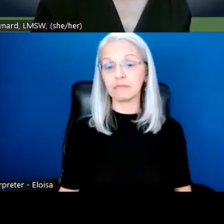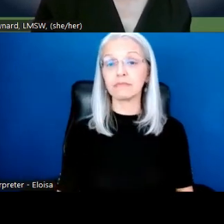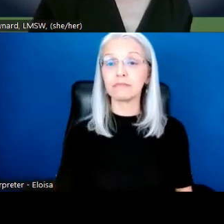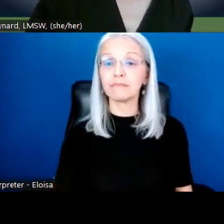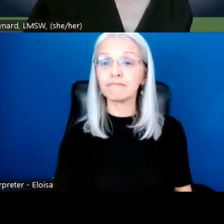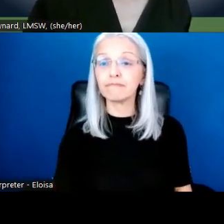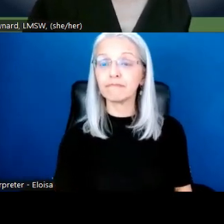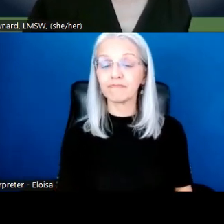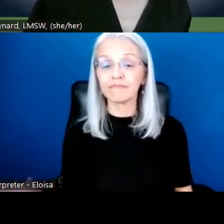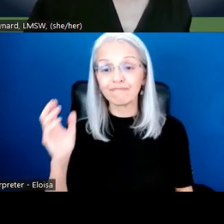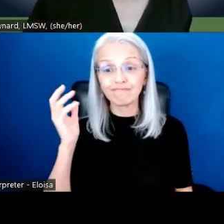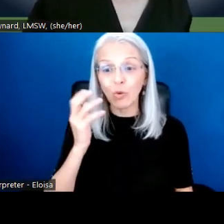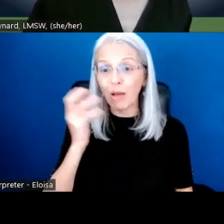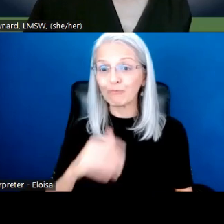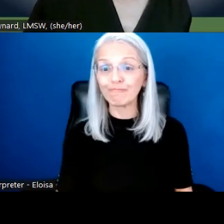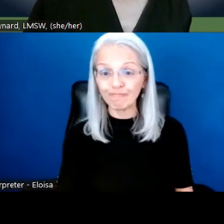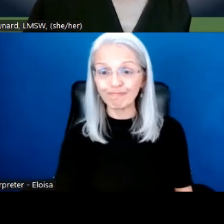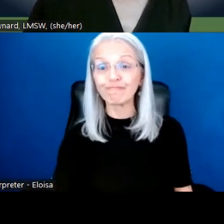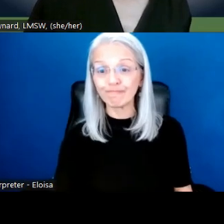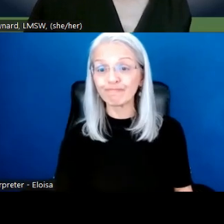So, wow.